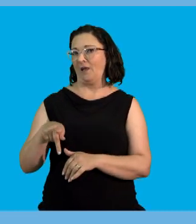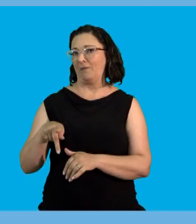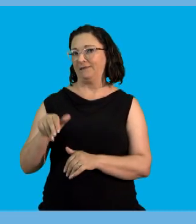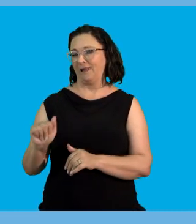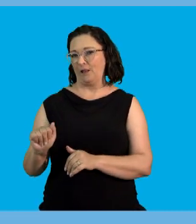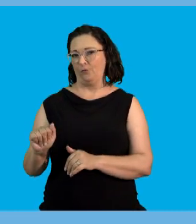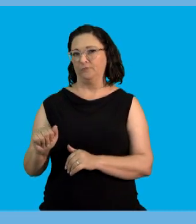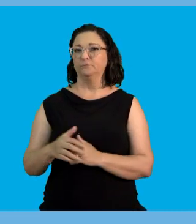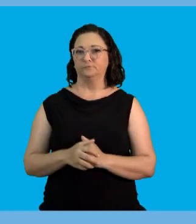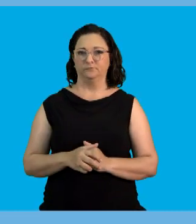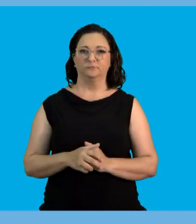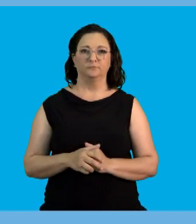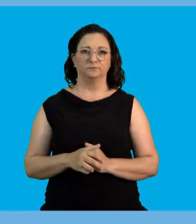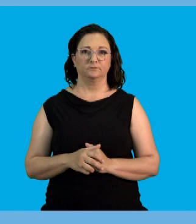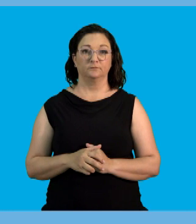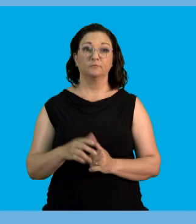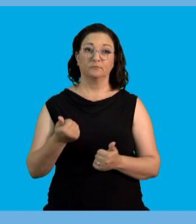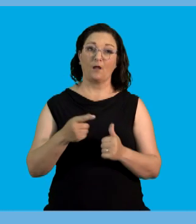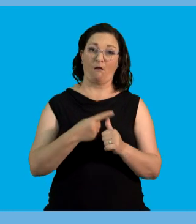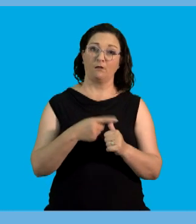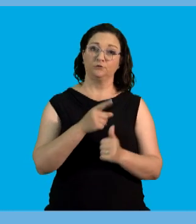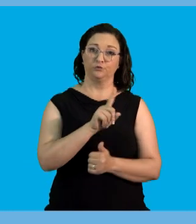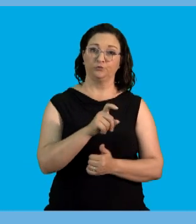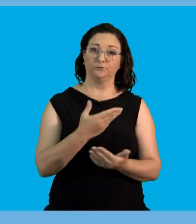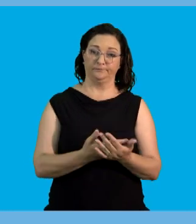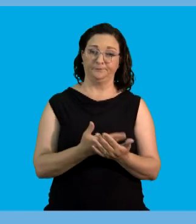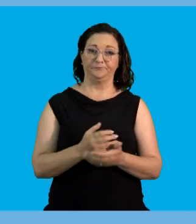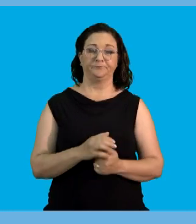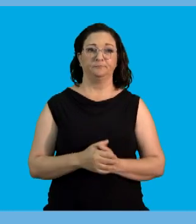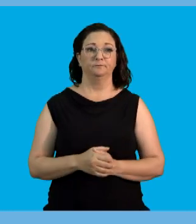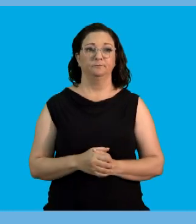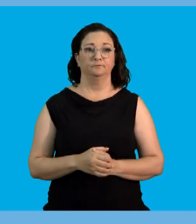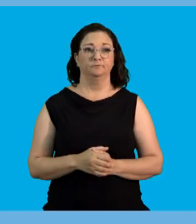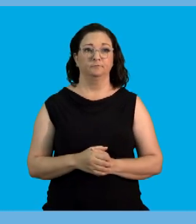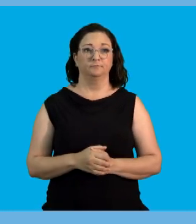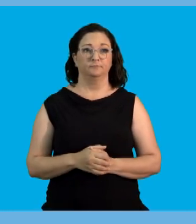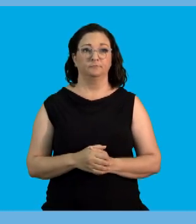the other ones are 11 and 12 respectively. So to answer the question, we say